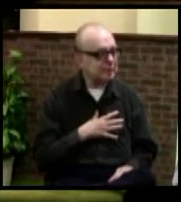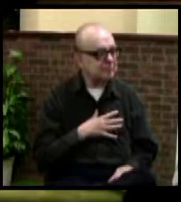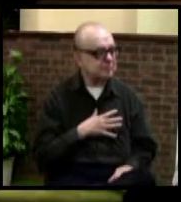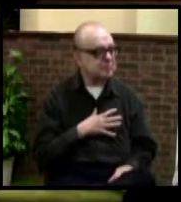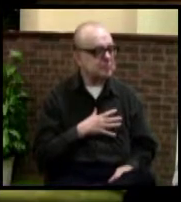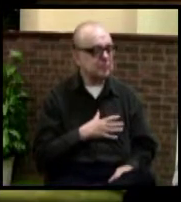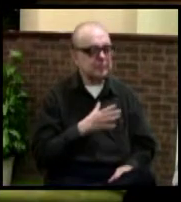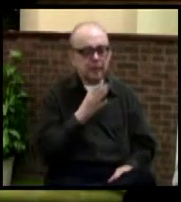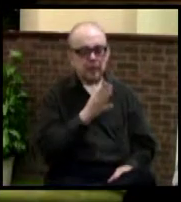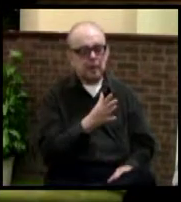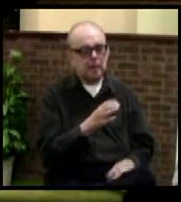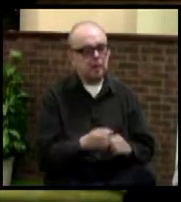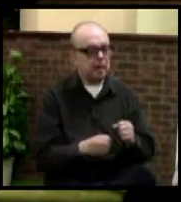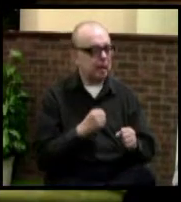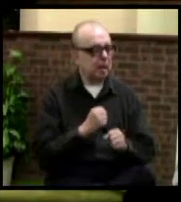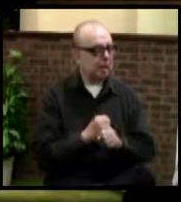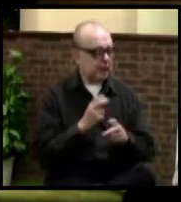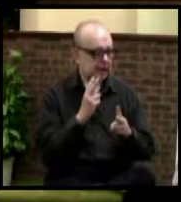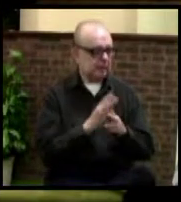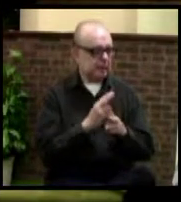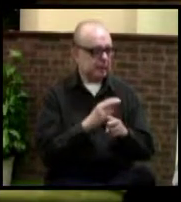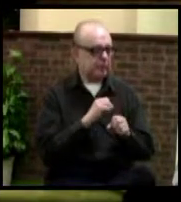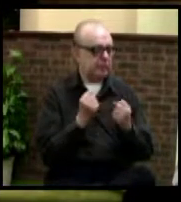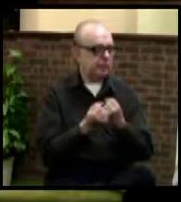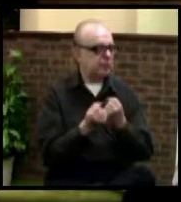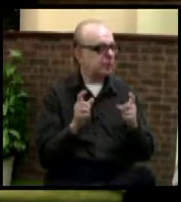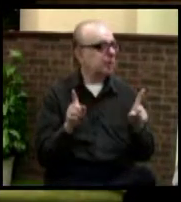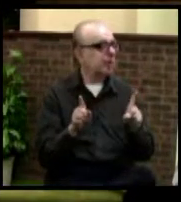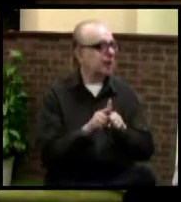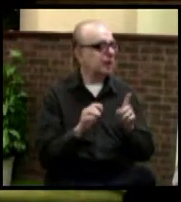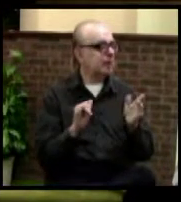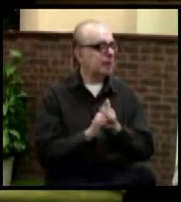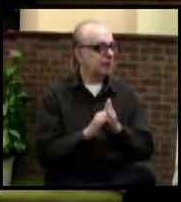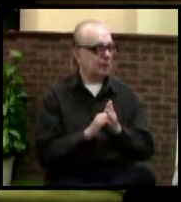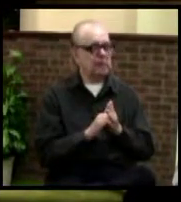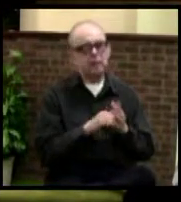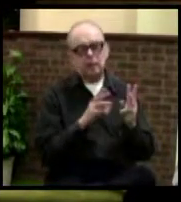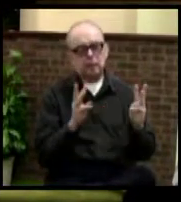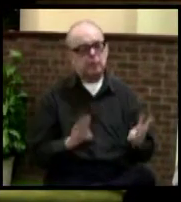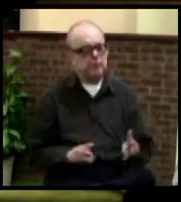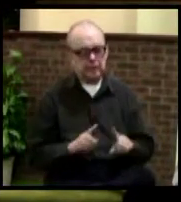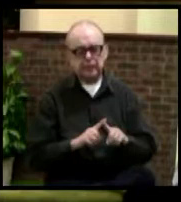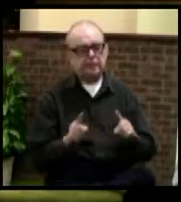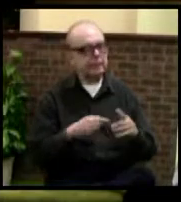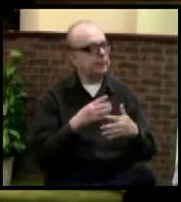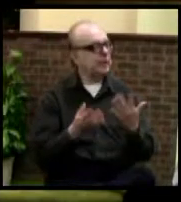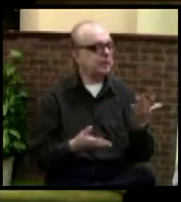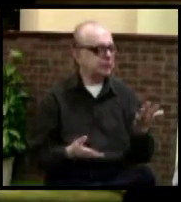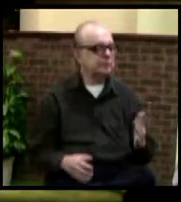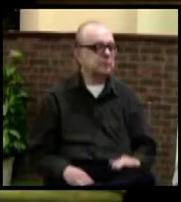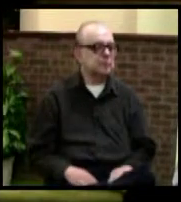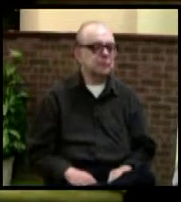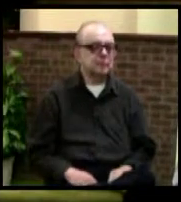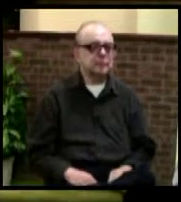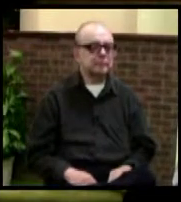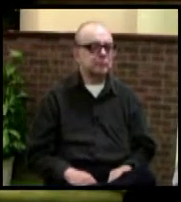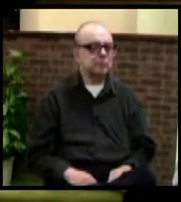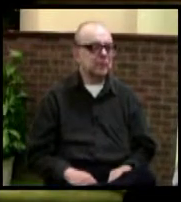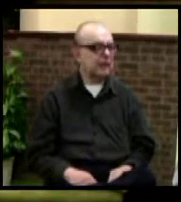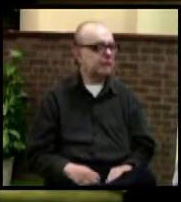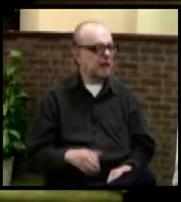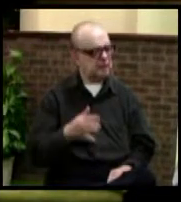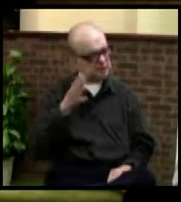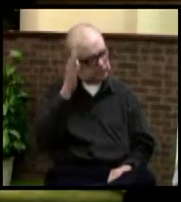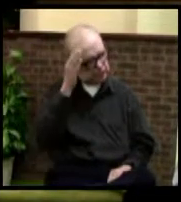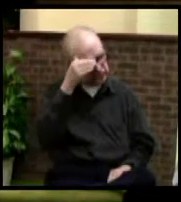And she had had a lot of years of handling situations and problems like weather and crop failures, depression, and